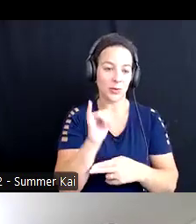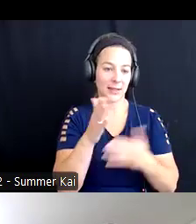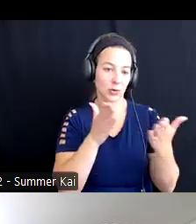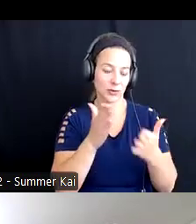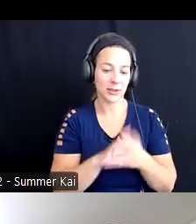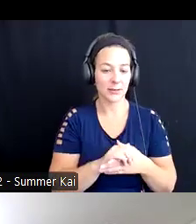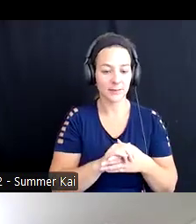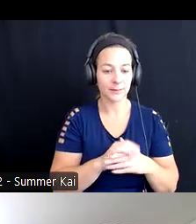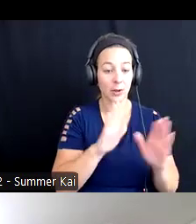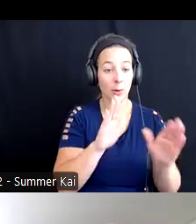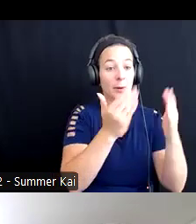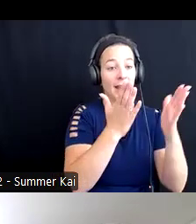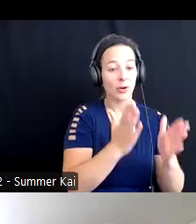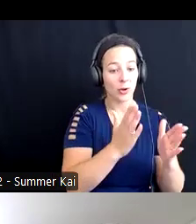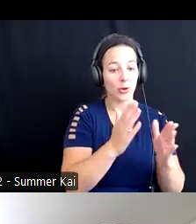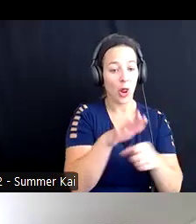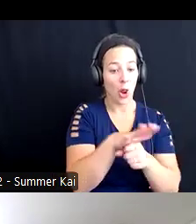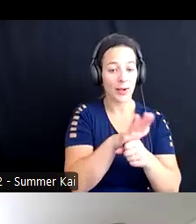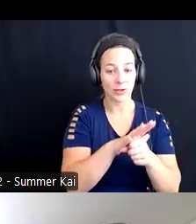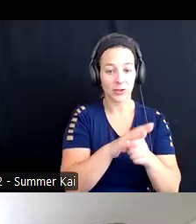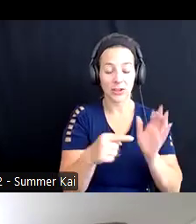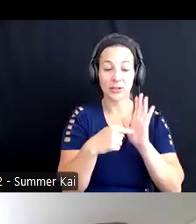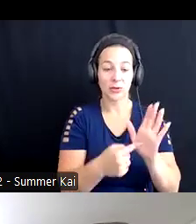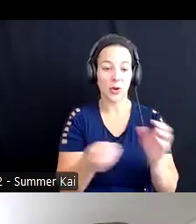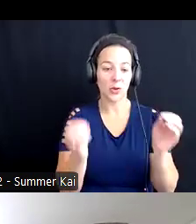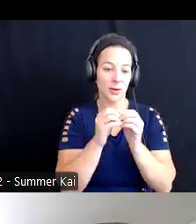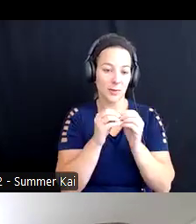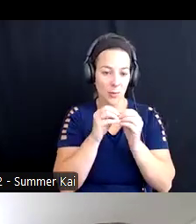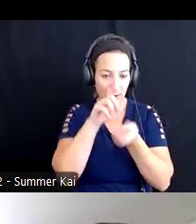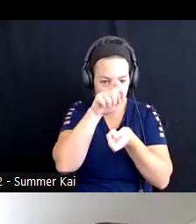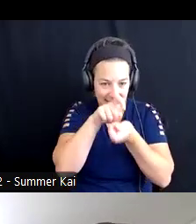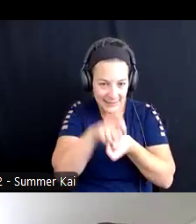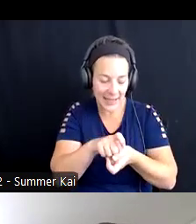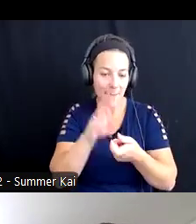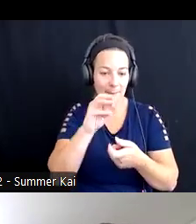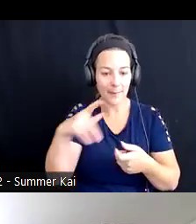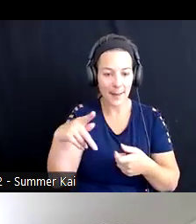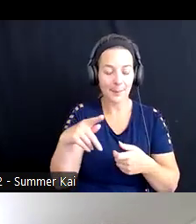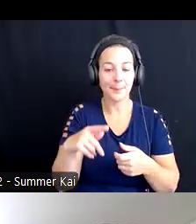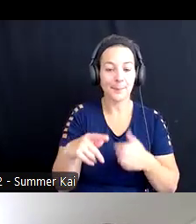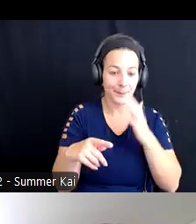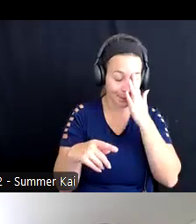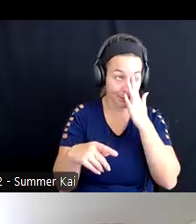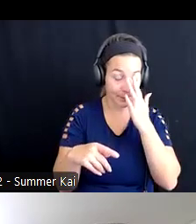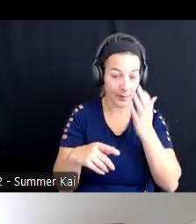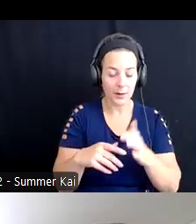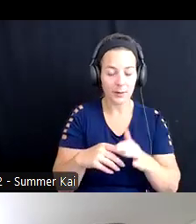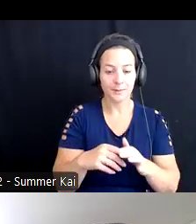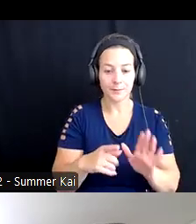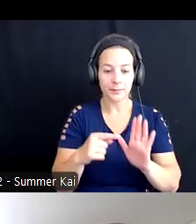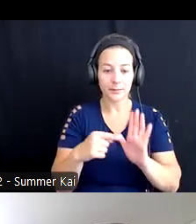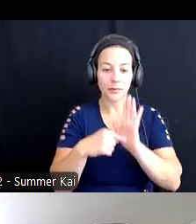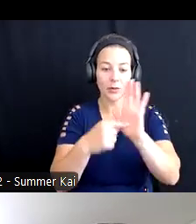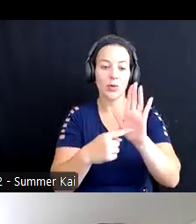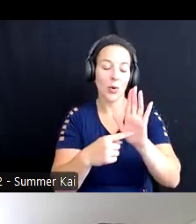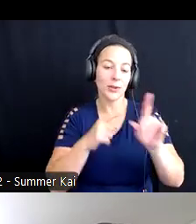Provider locations shows an even more detailed map view, which identifies the various location